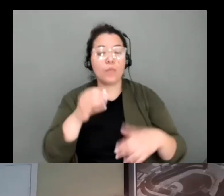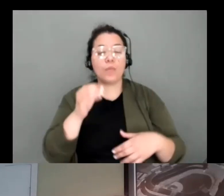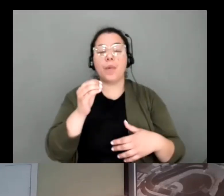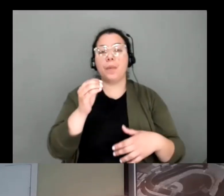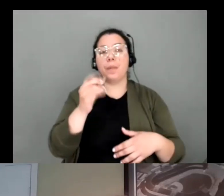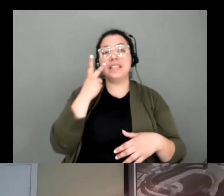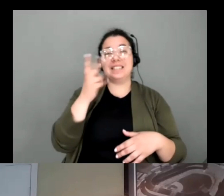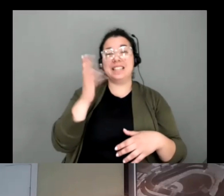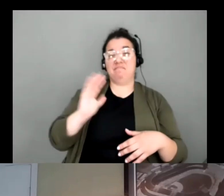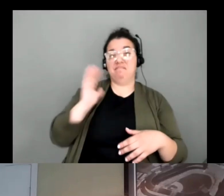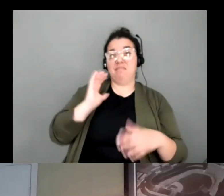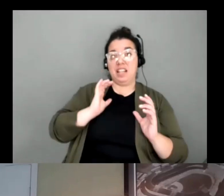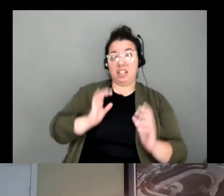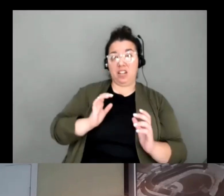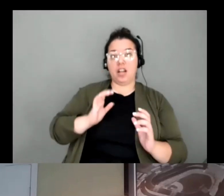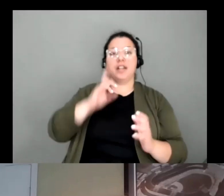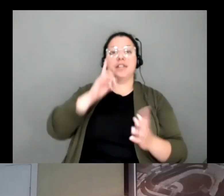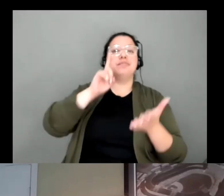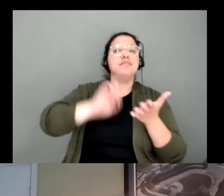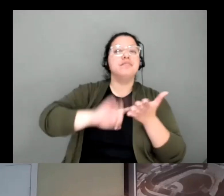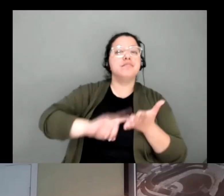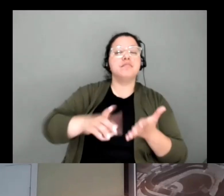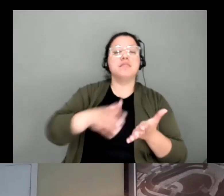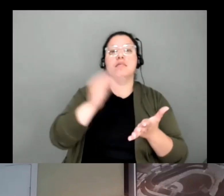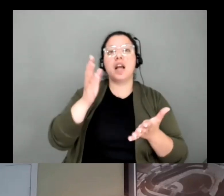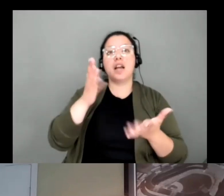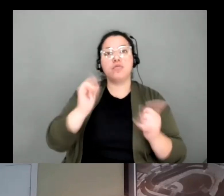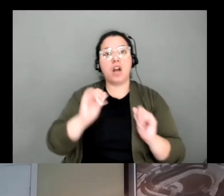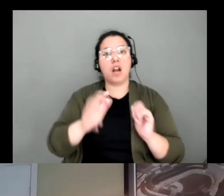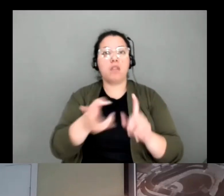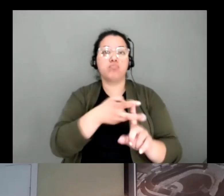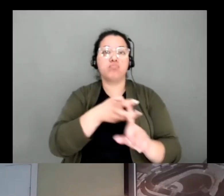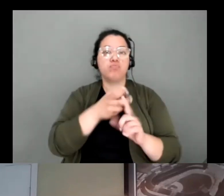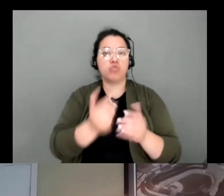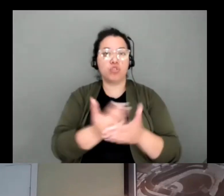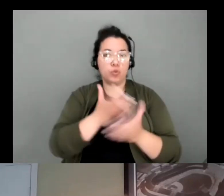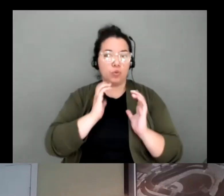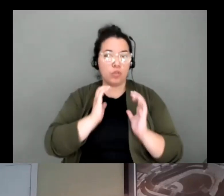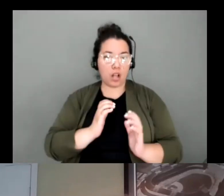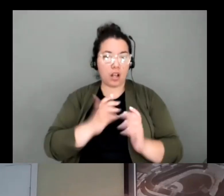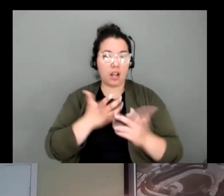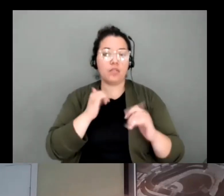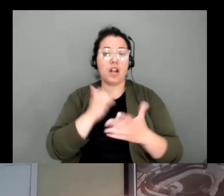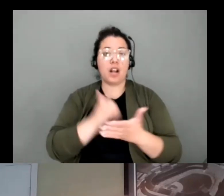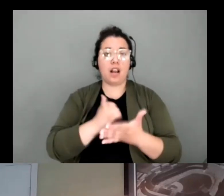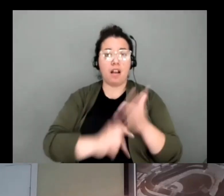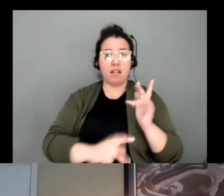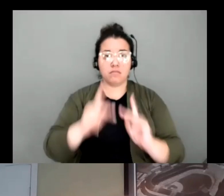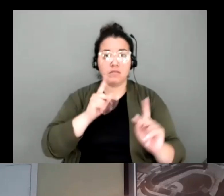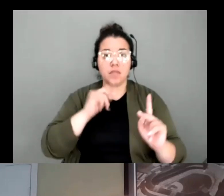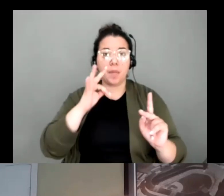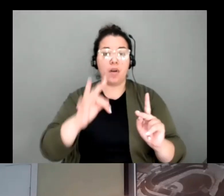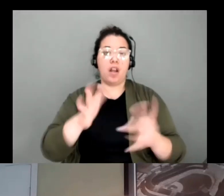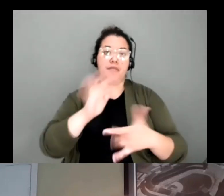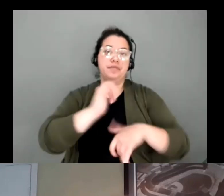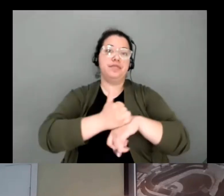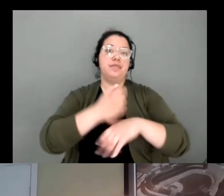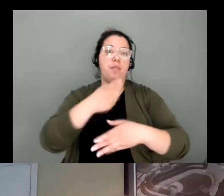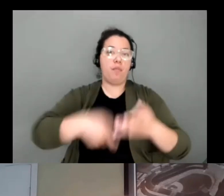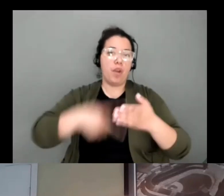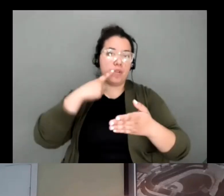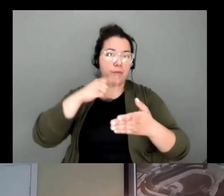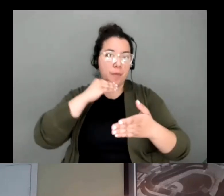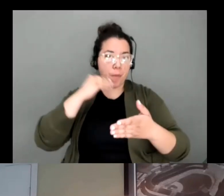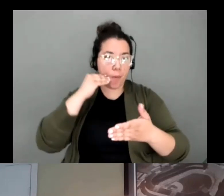clients, trying to find new ones, talking to people about getting their homes prepared and getting pricing. And